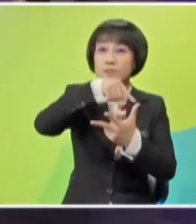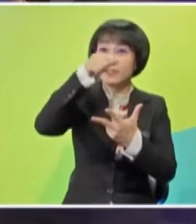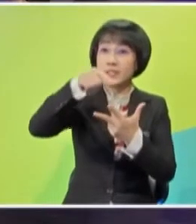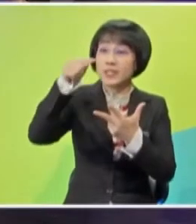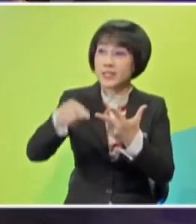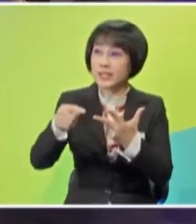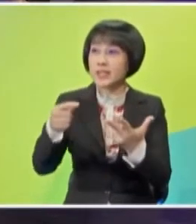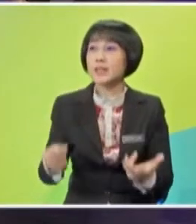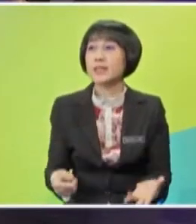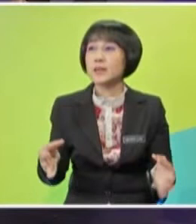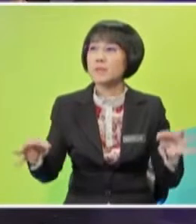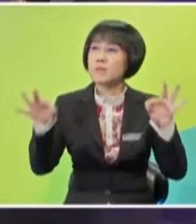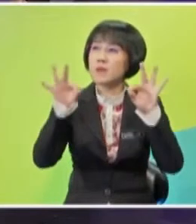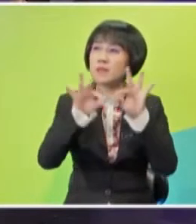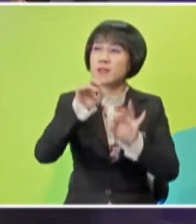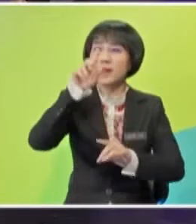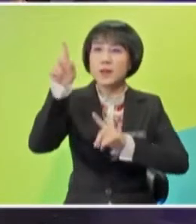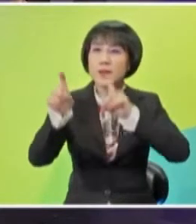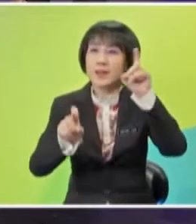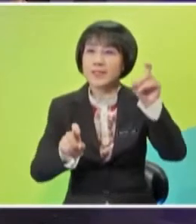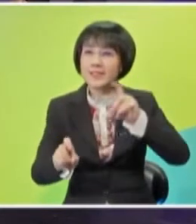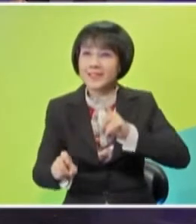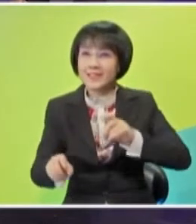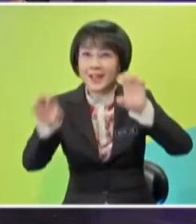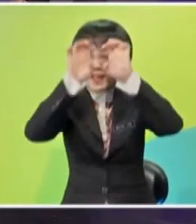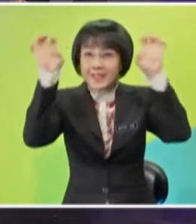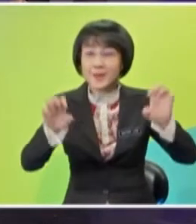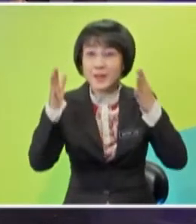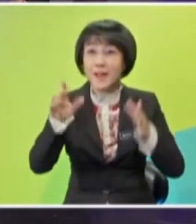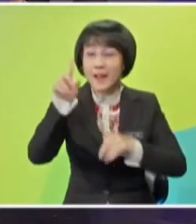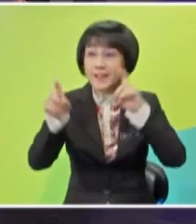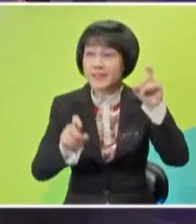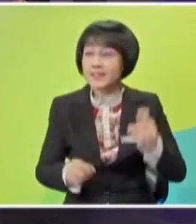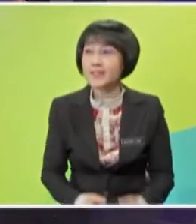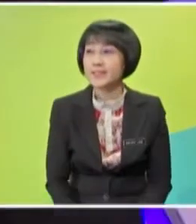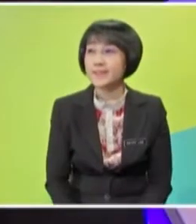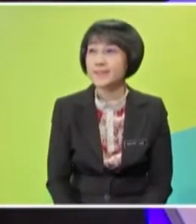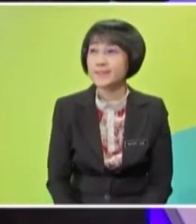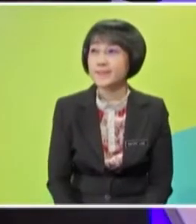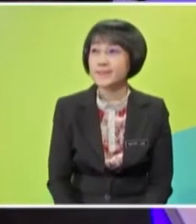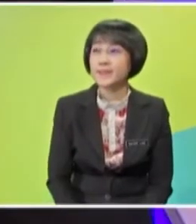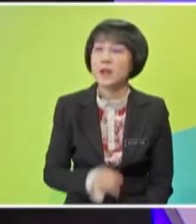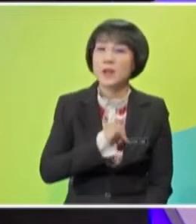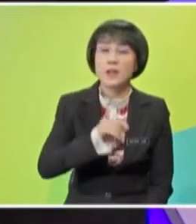are being asked from the examiner, for example, right? Just like me, I'm going to ask my students, they need to do